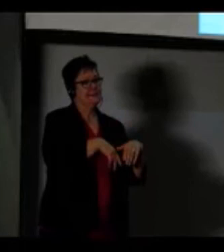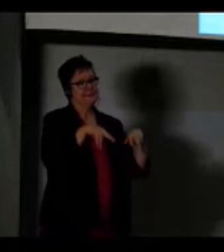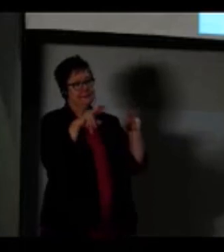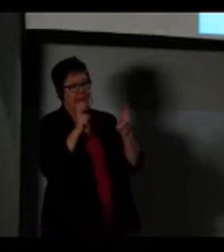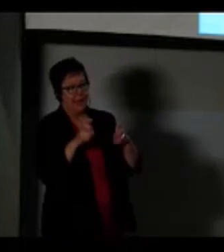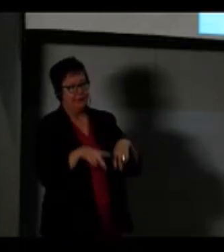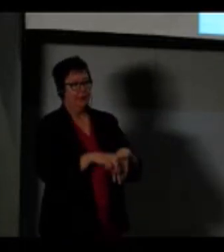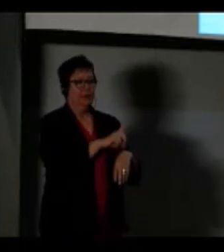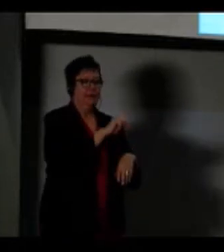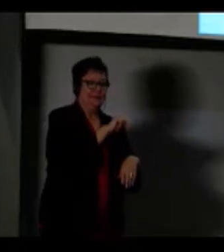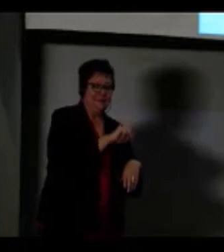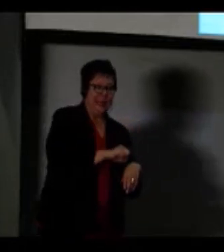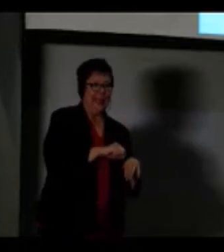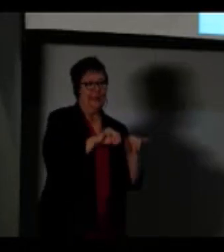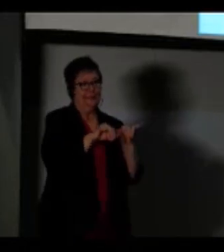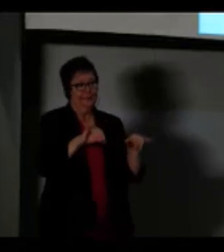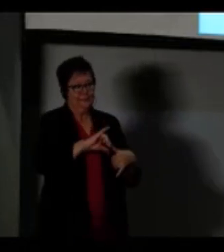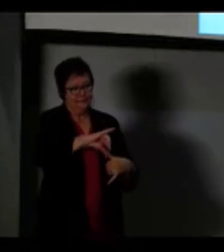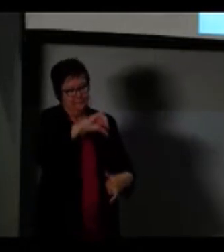on.